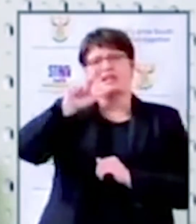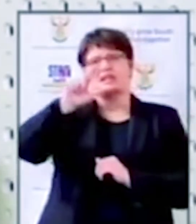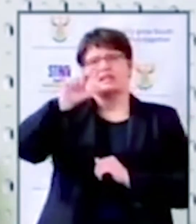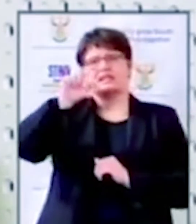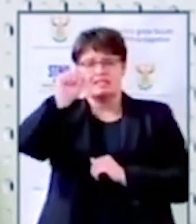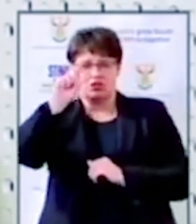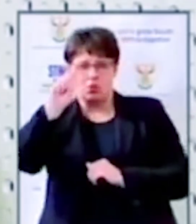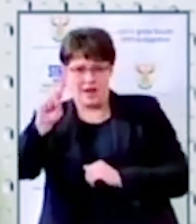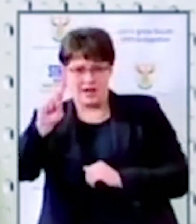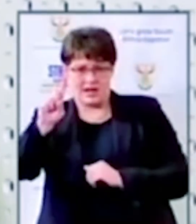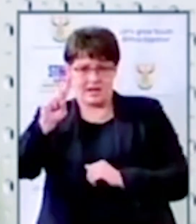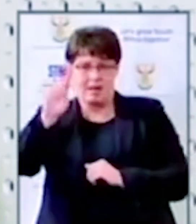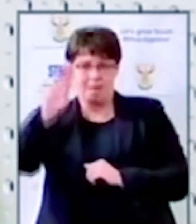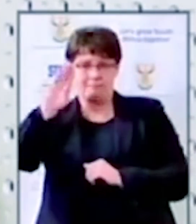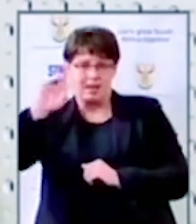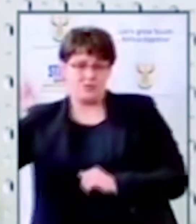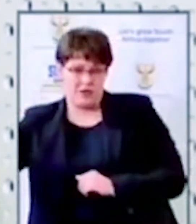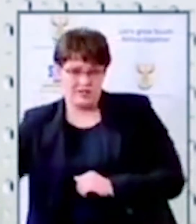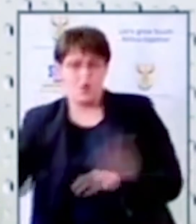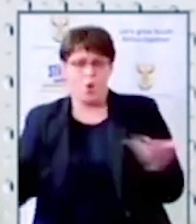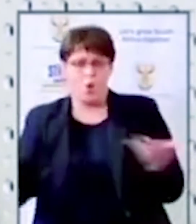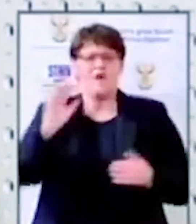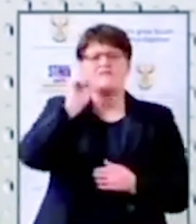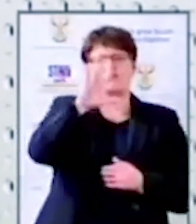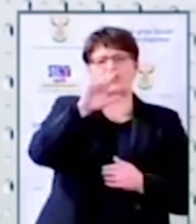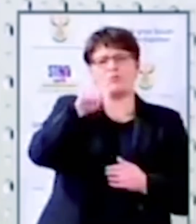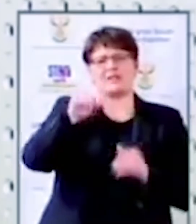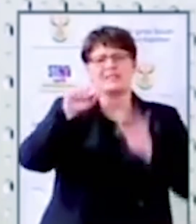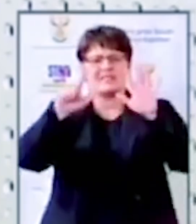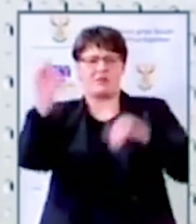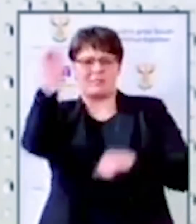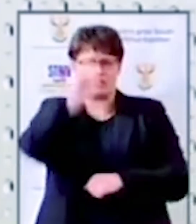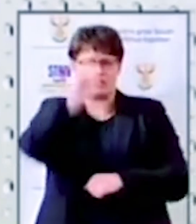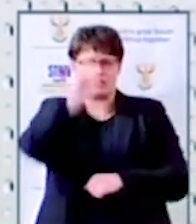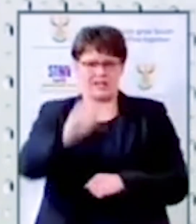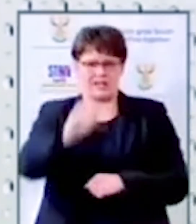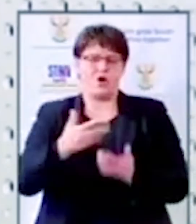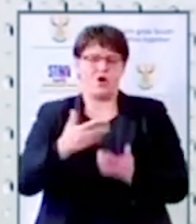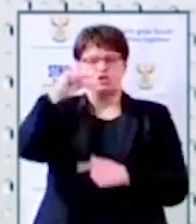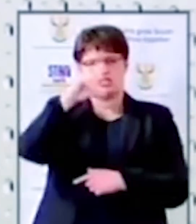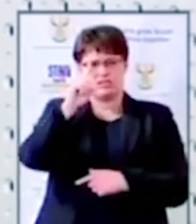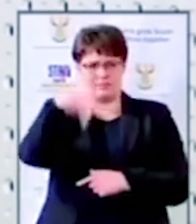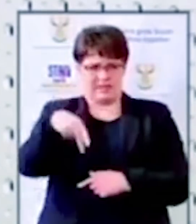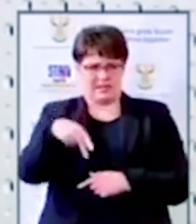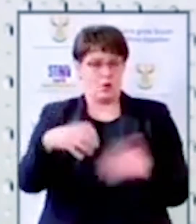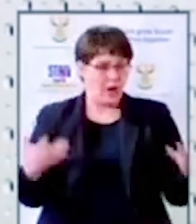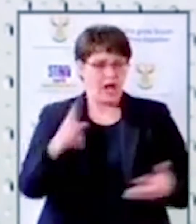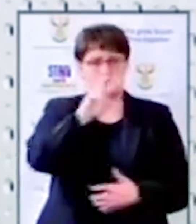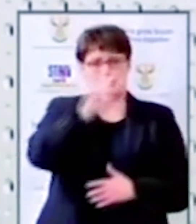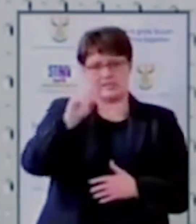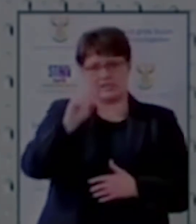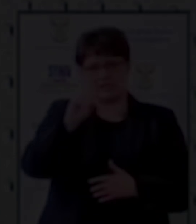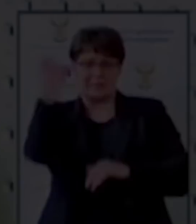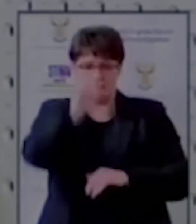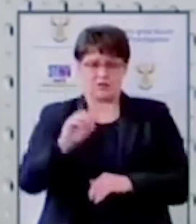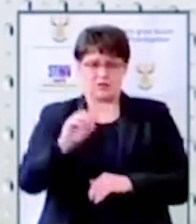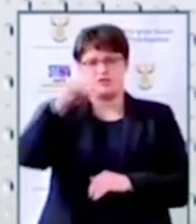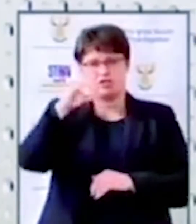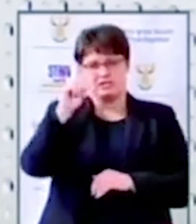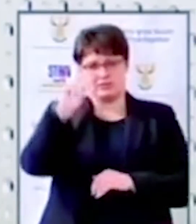761.7 billion rand, or 15.7% of GDP in 2020-21.